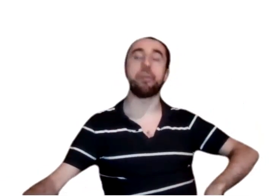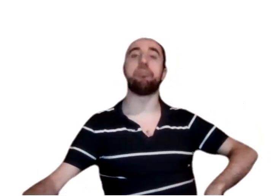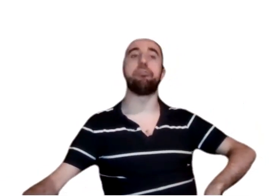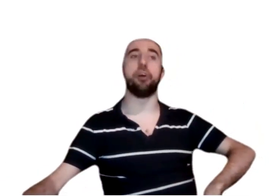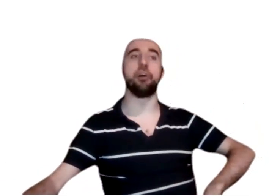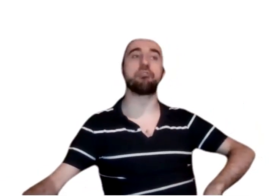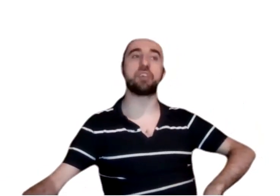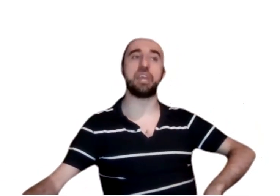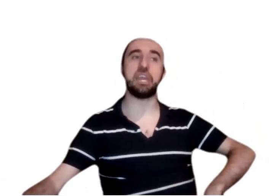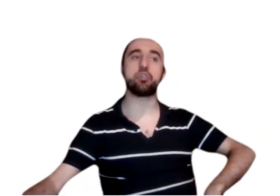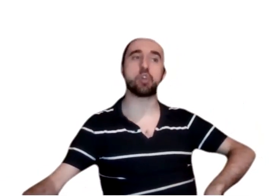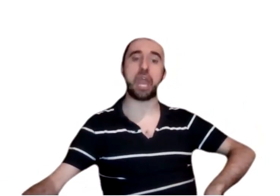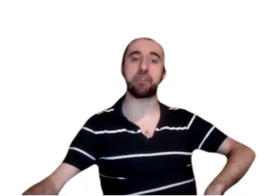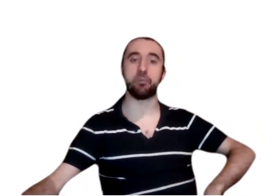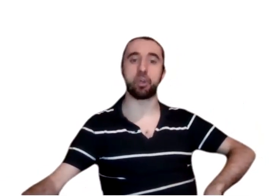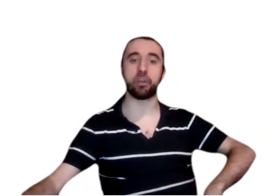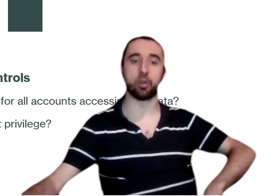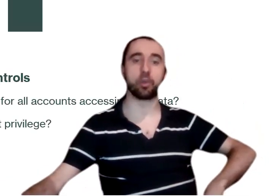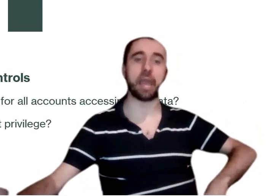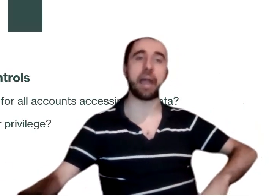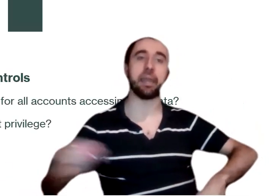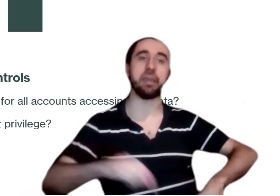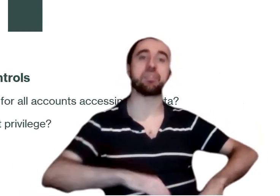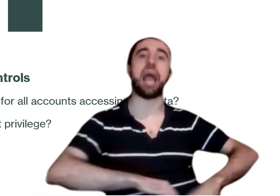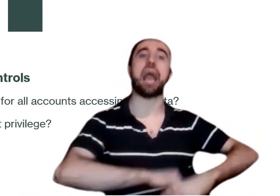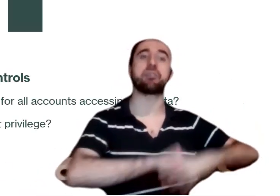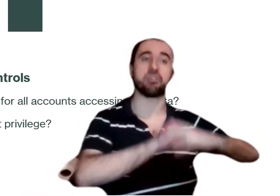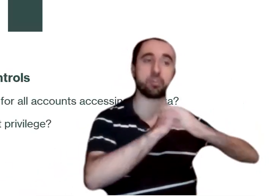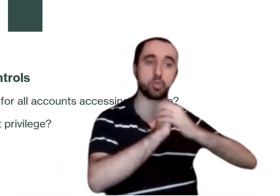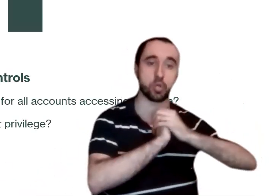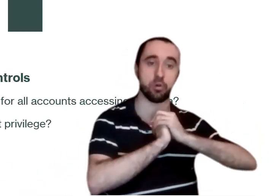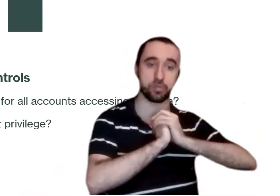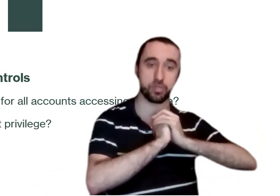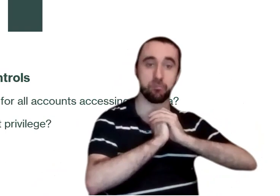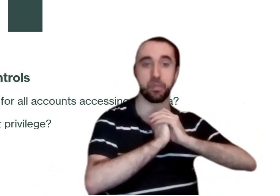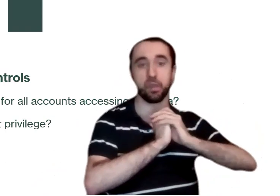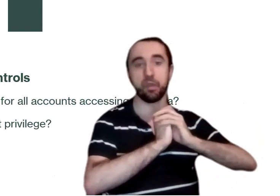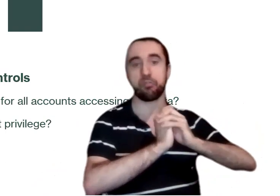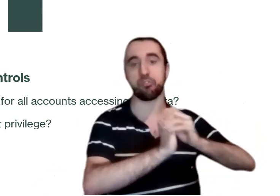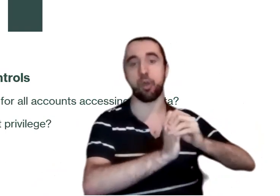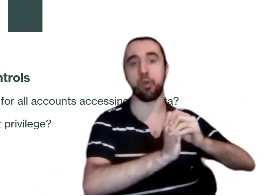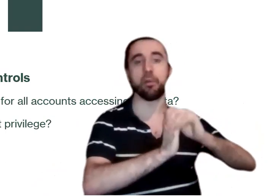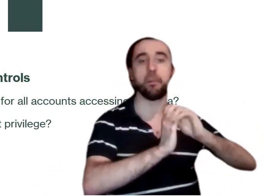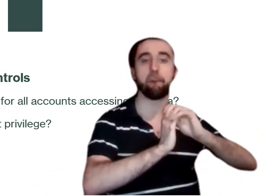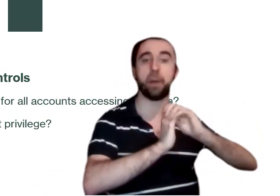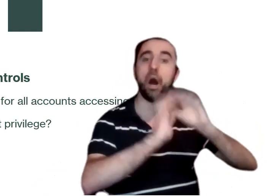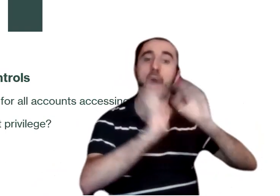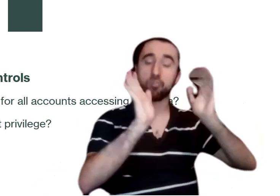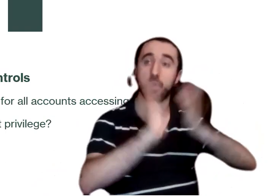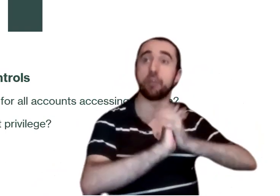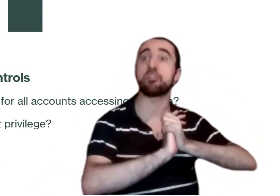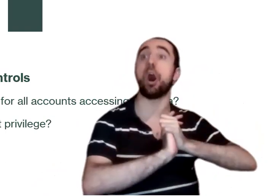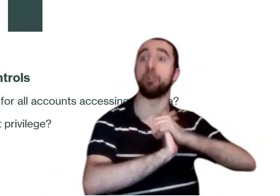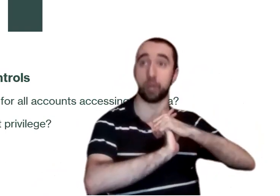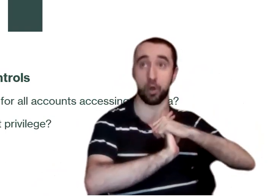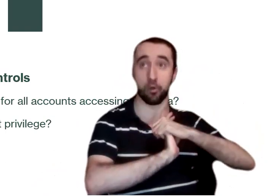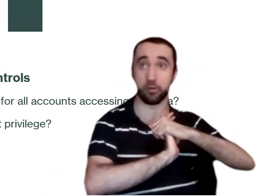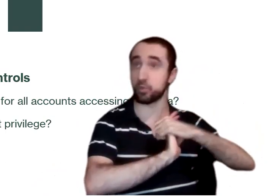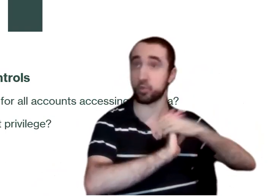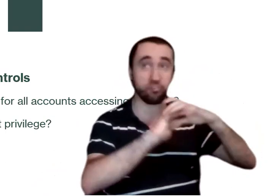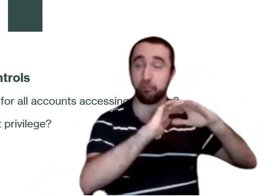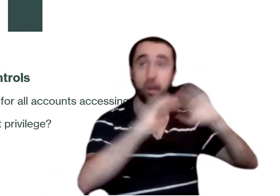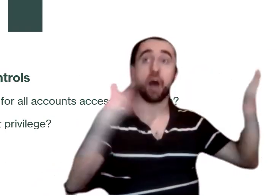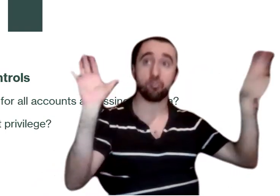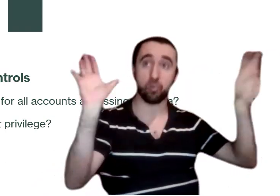deadlines. So the first key check that we're going to look at is access controls. So passwords